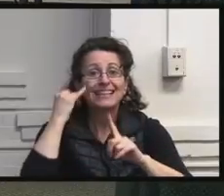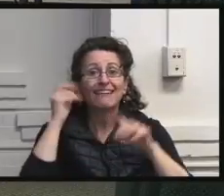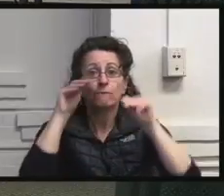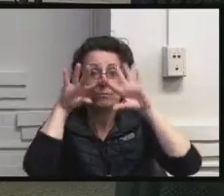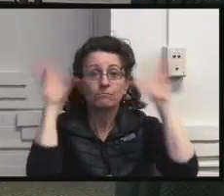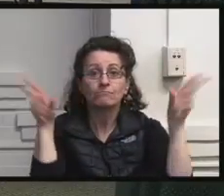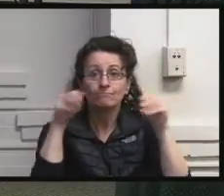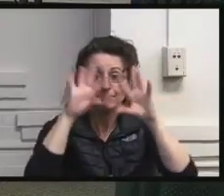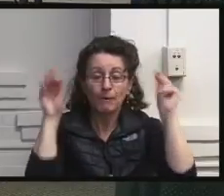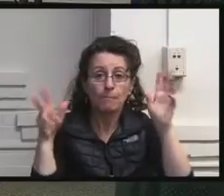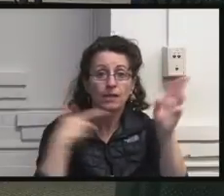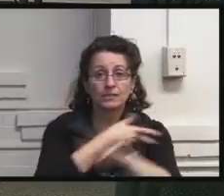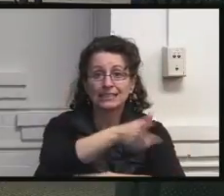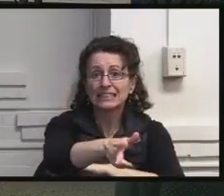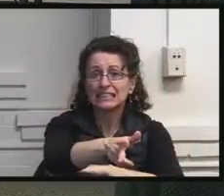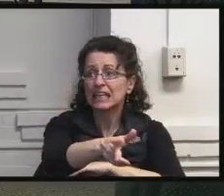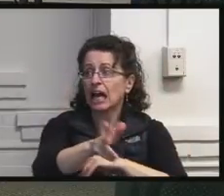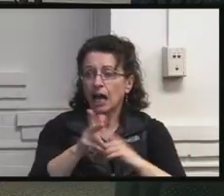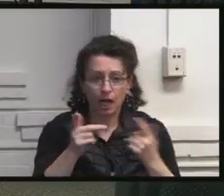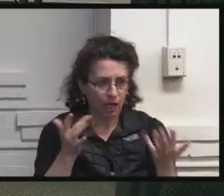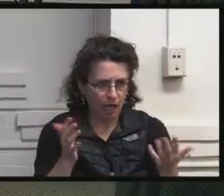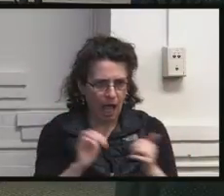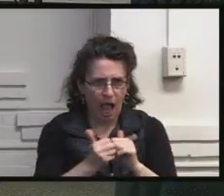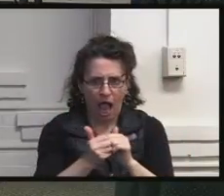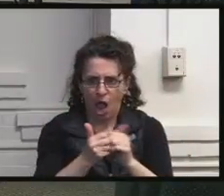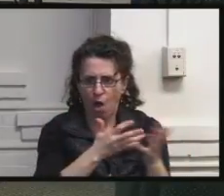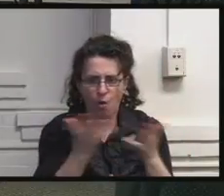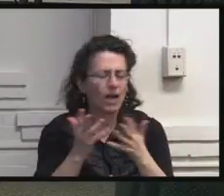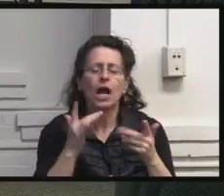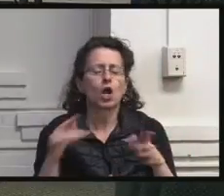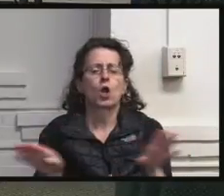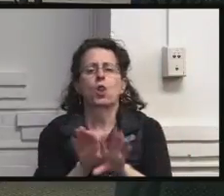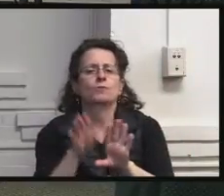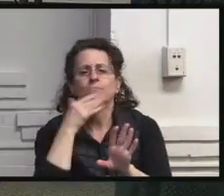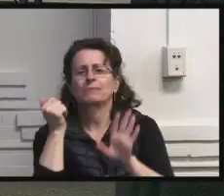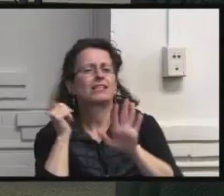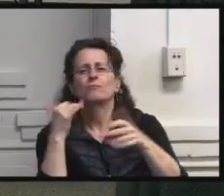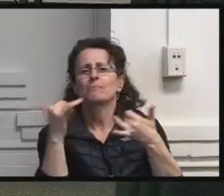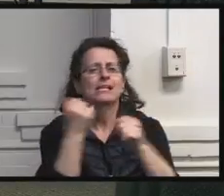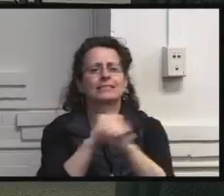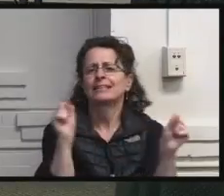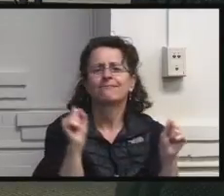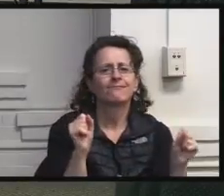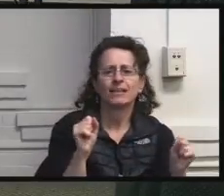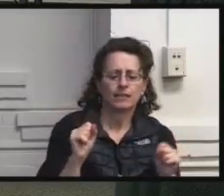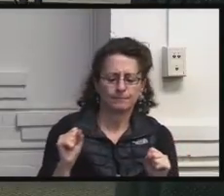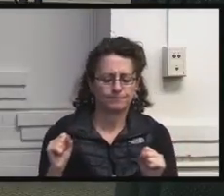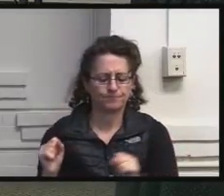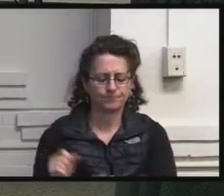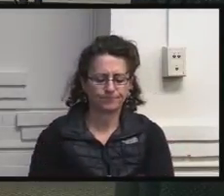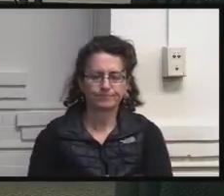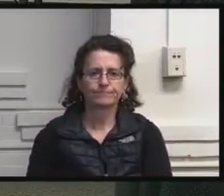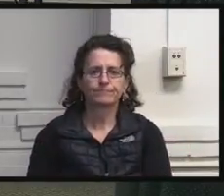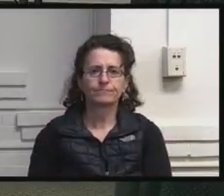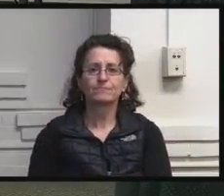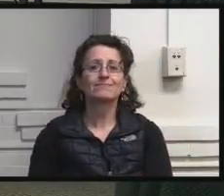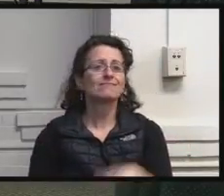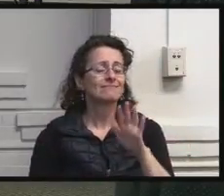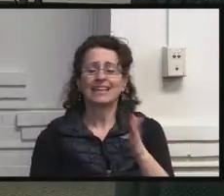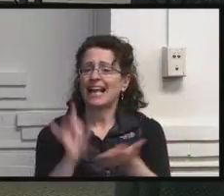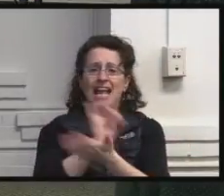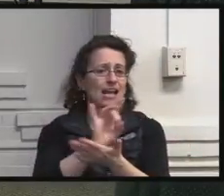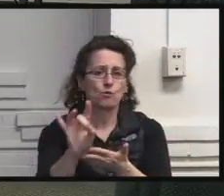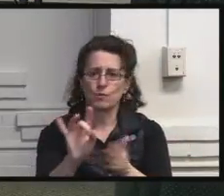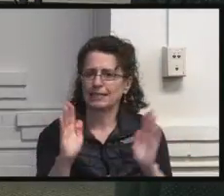example. So again, another good reason to close it. Oh, yeah. We recognize that we need to do everything that we can to shorten that window